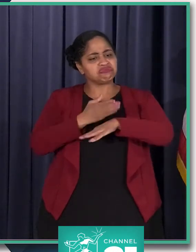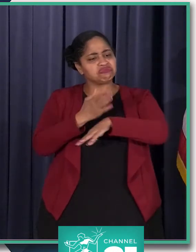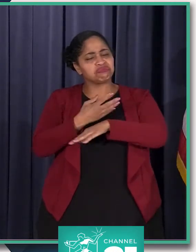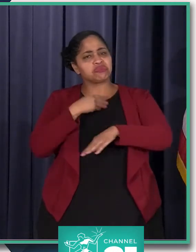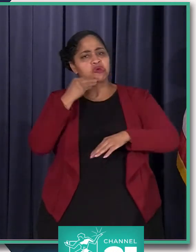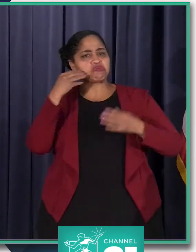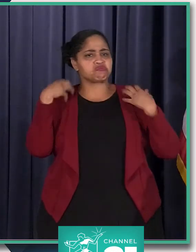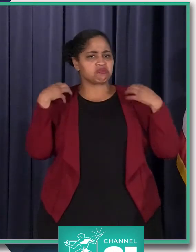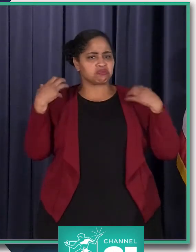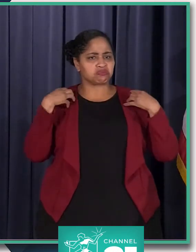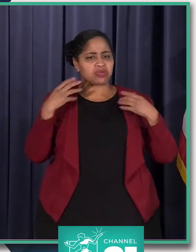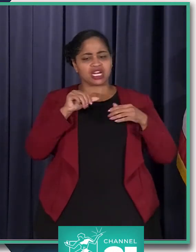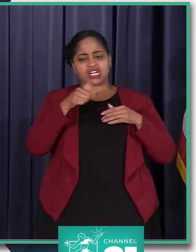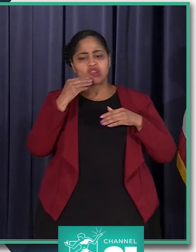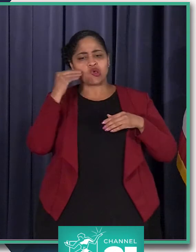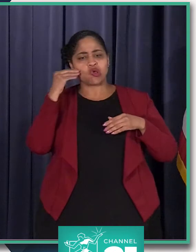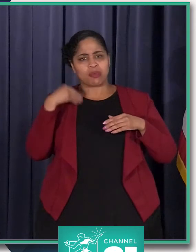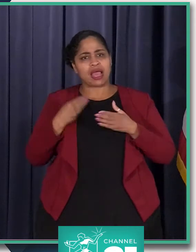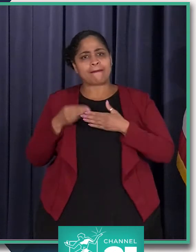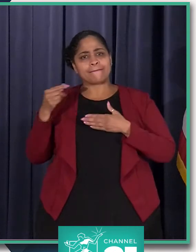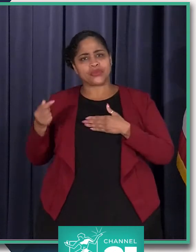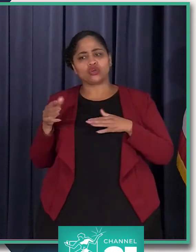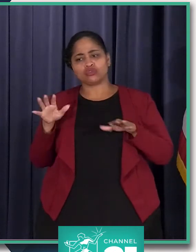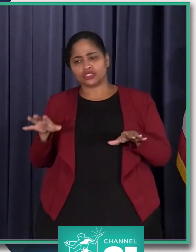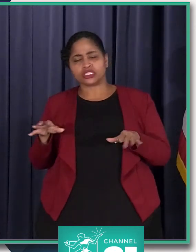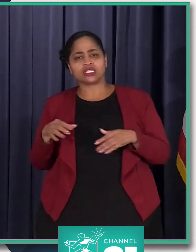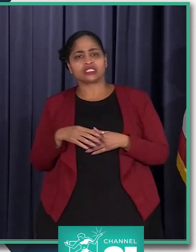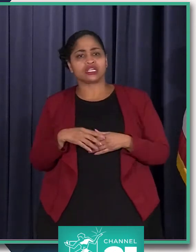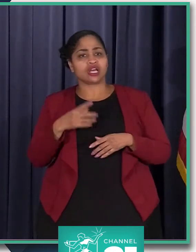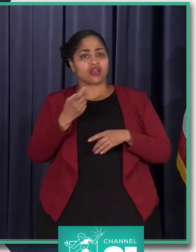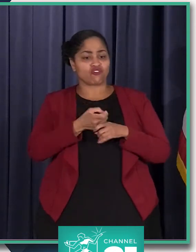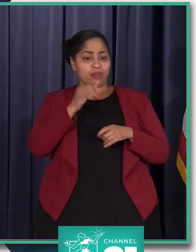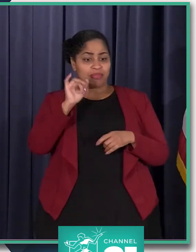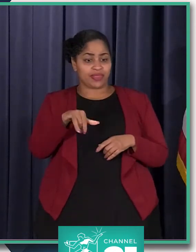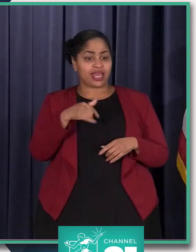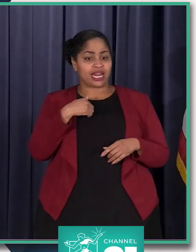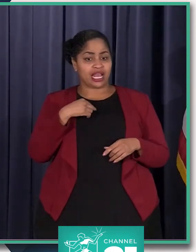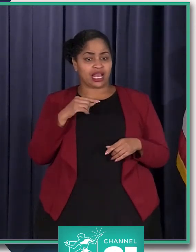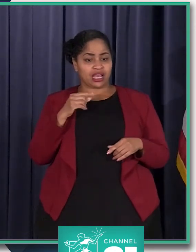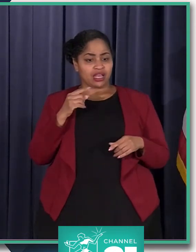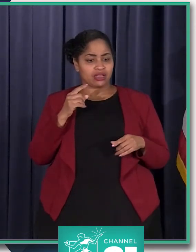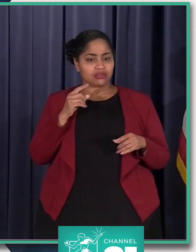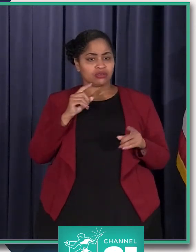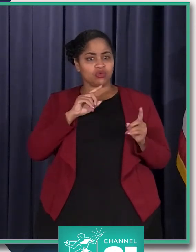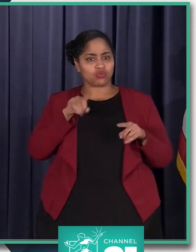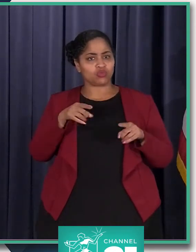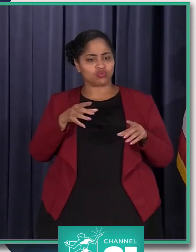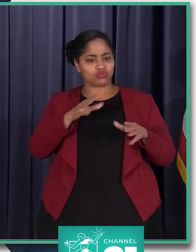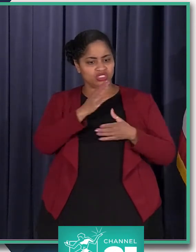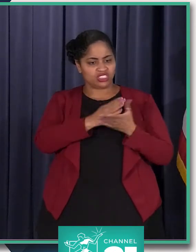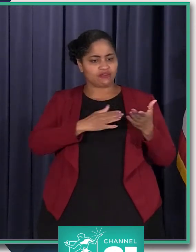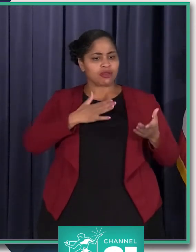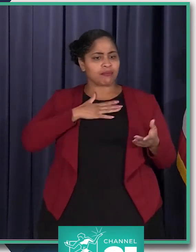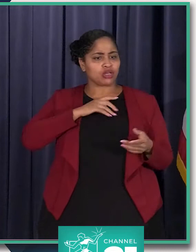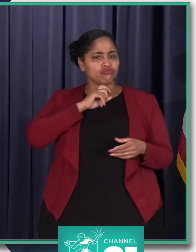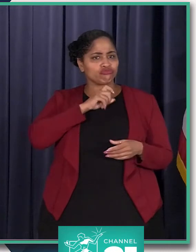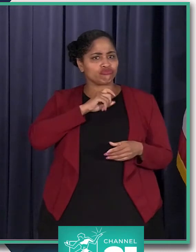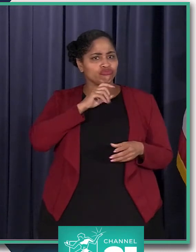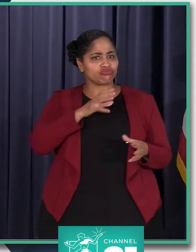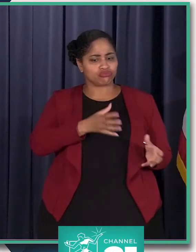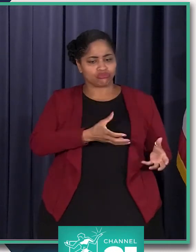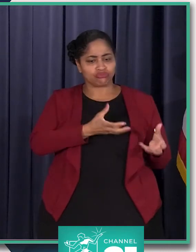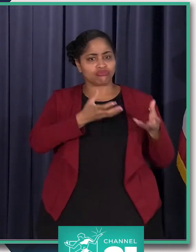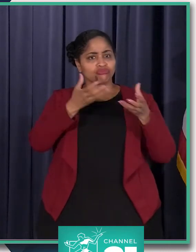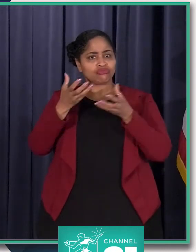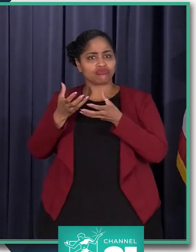home and another home that I purchased. And from there, when I went to take some of the rubbish to the